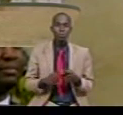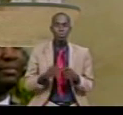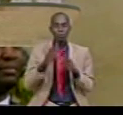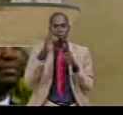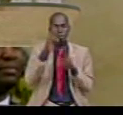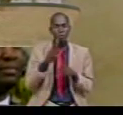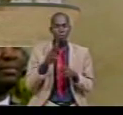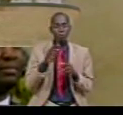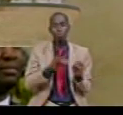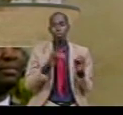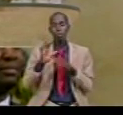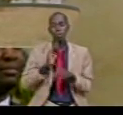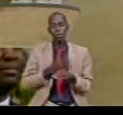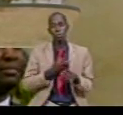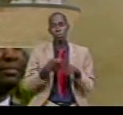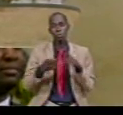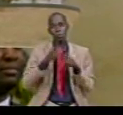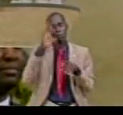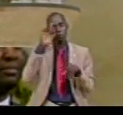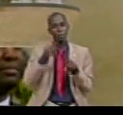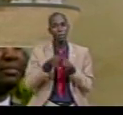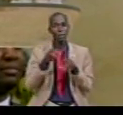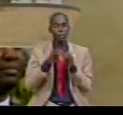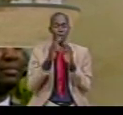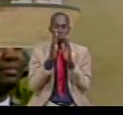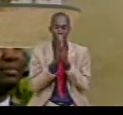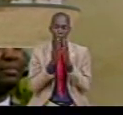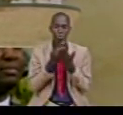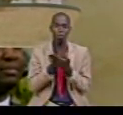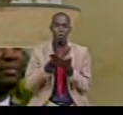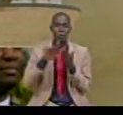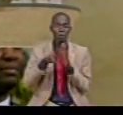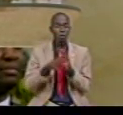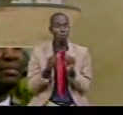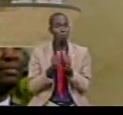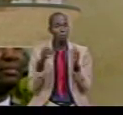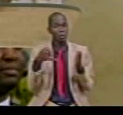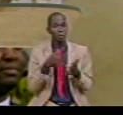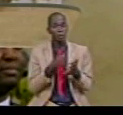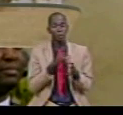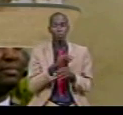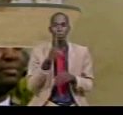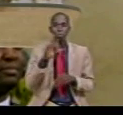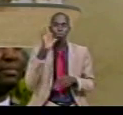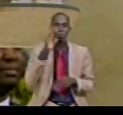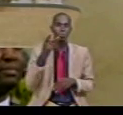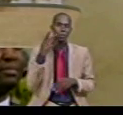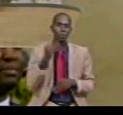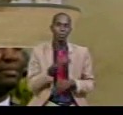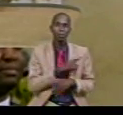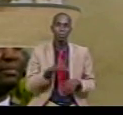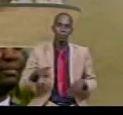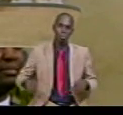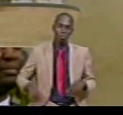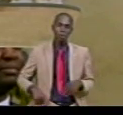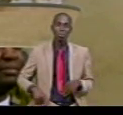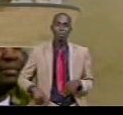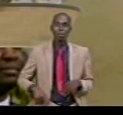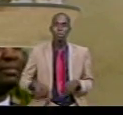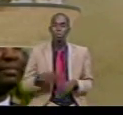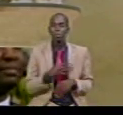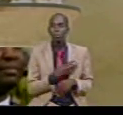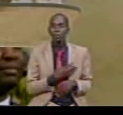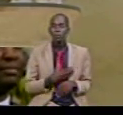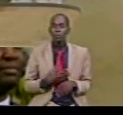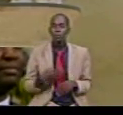in our prayers. Holiness without which no man shall see the Lord, echoed aloud in